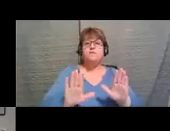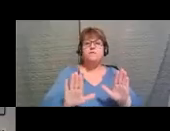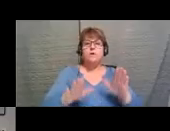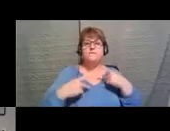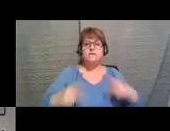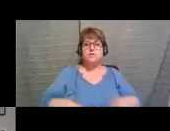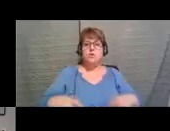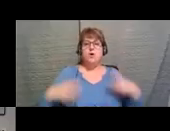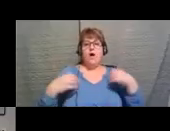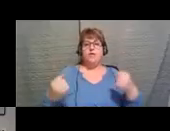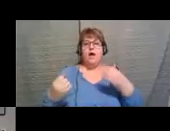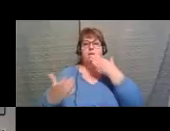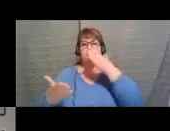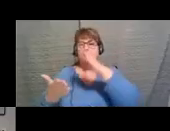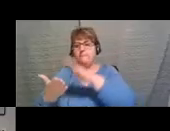terrible school or